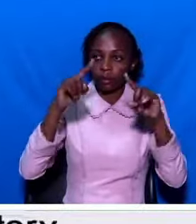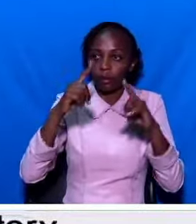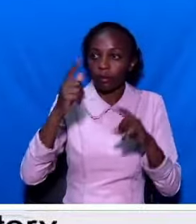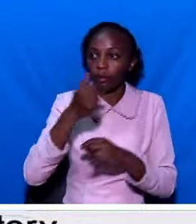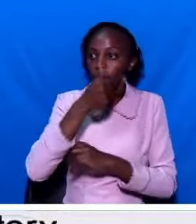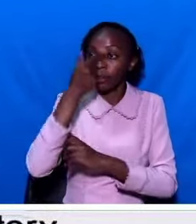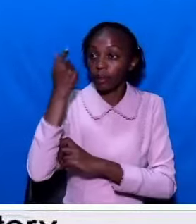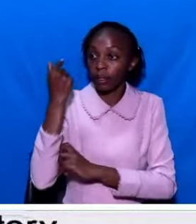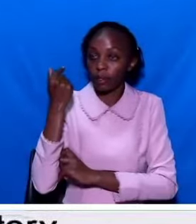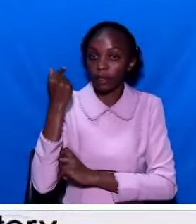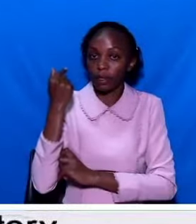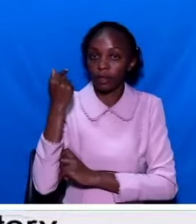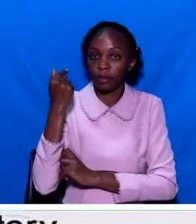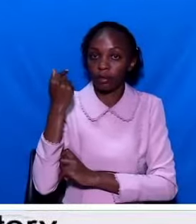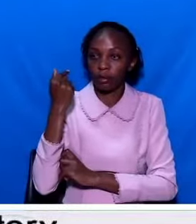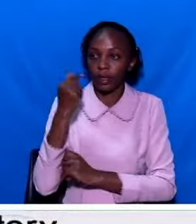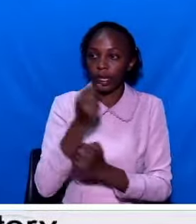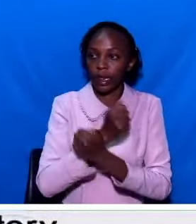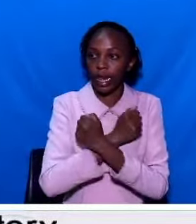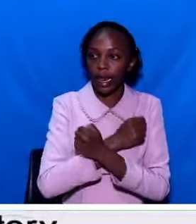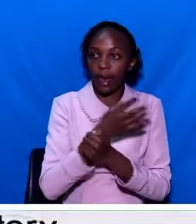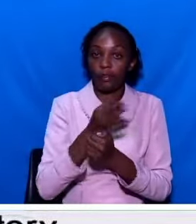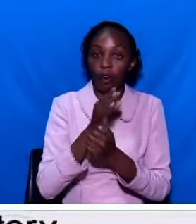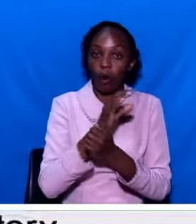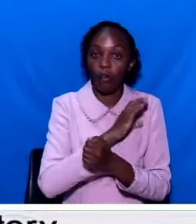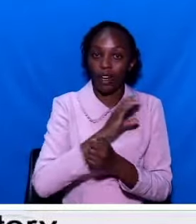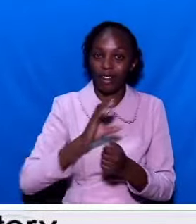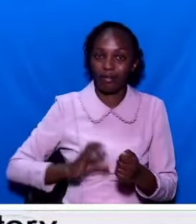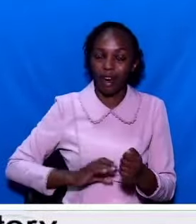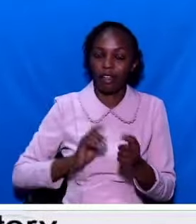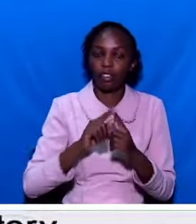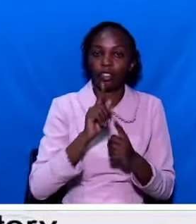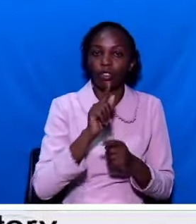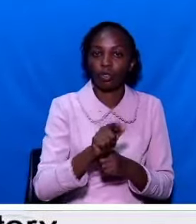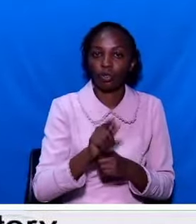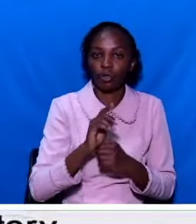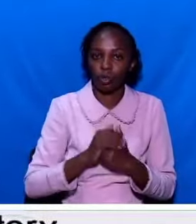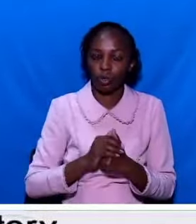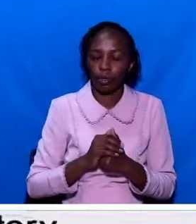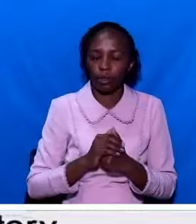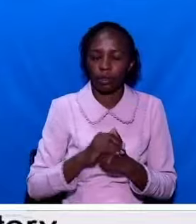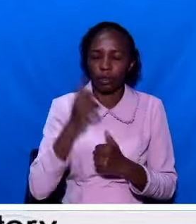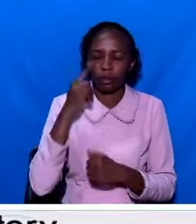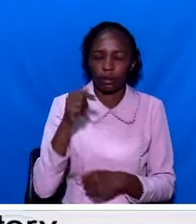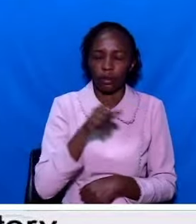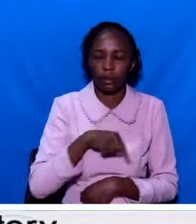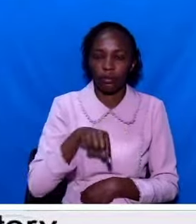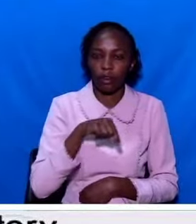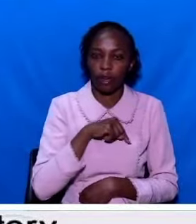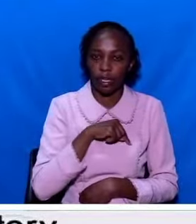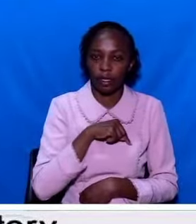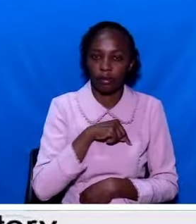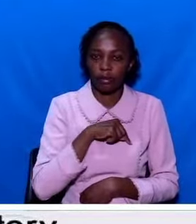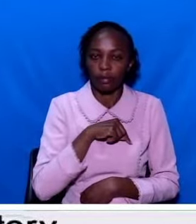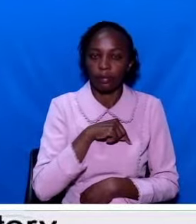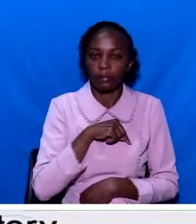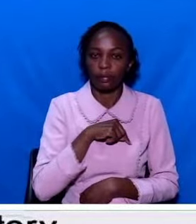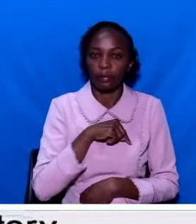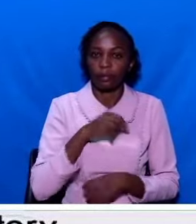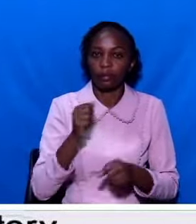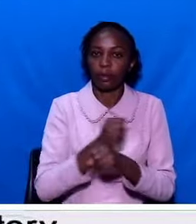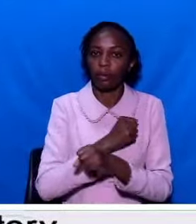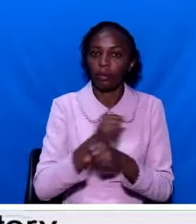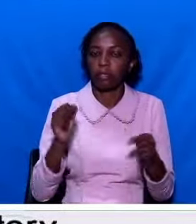because the love of Christ to you, the love of Christ for us, cannot be